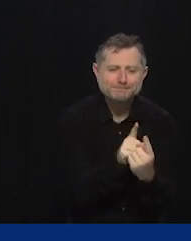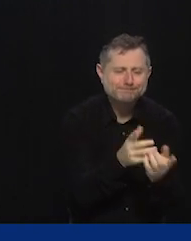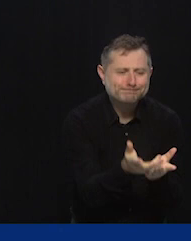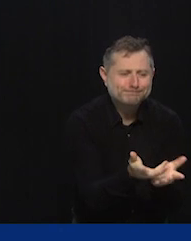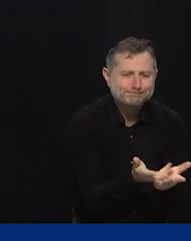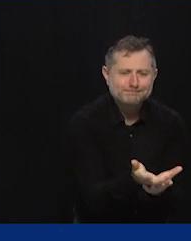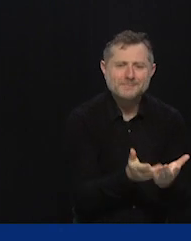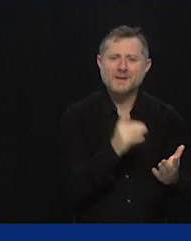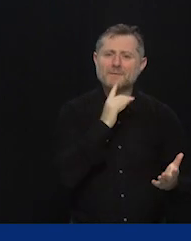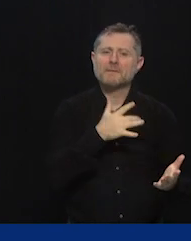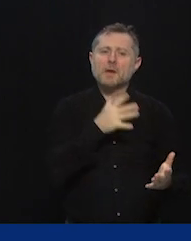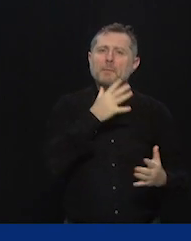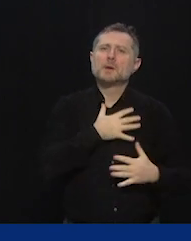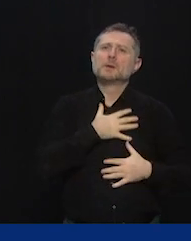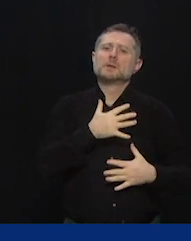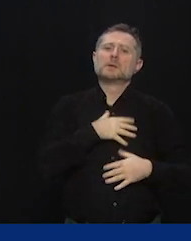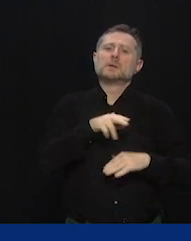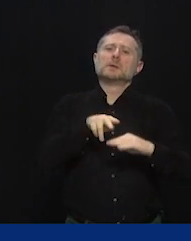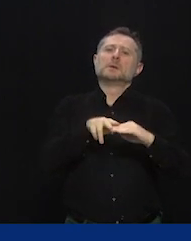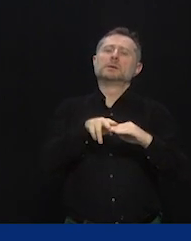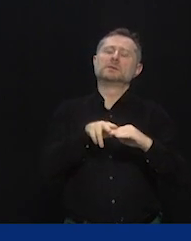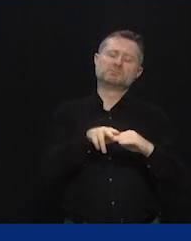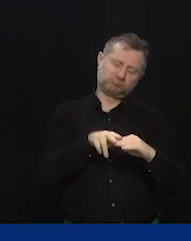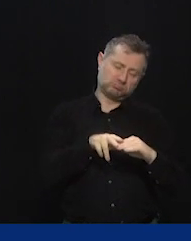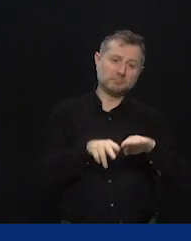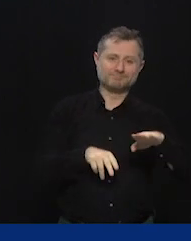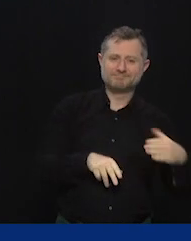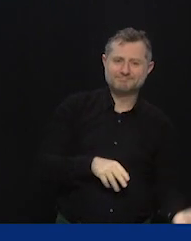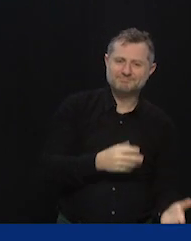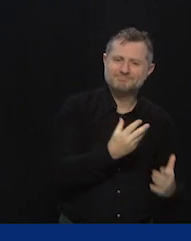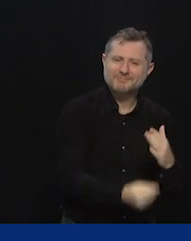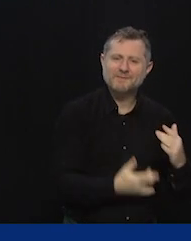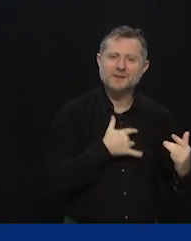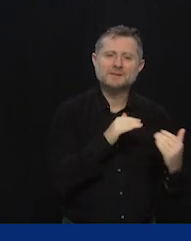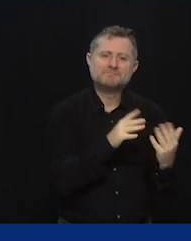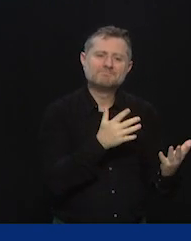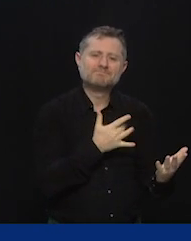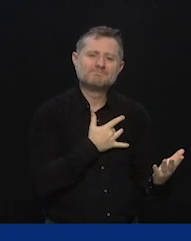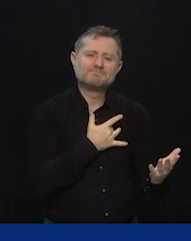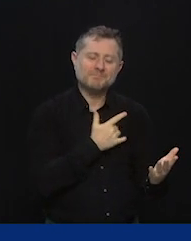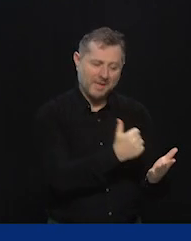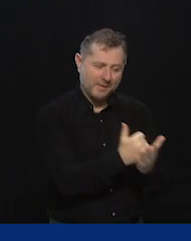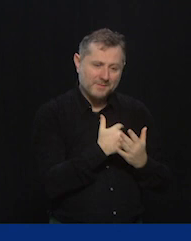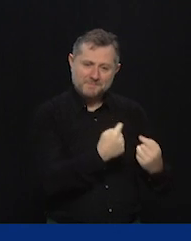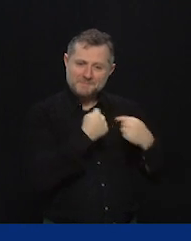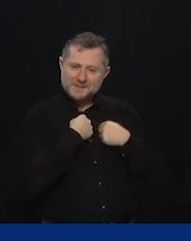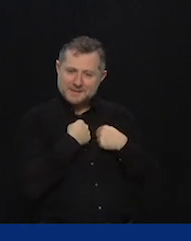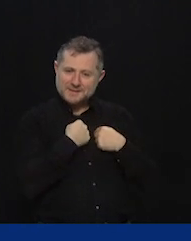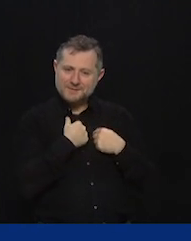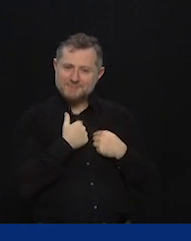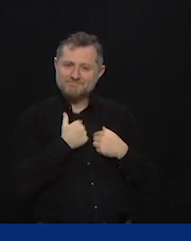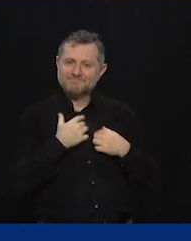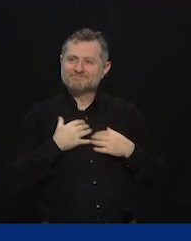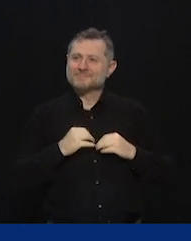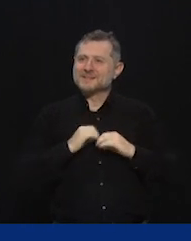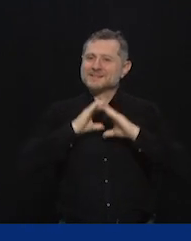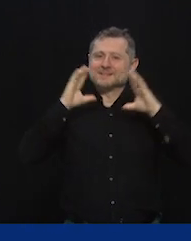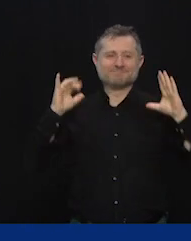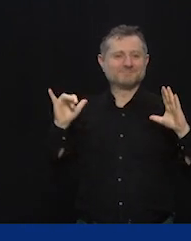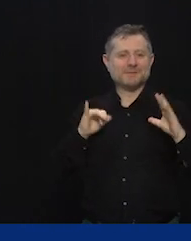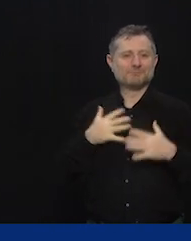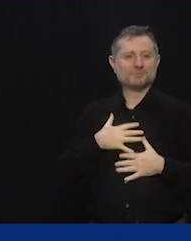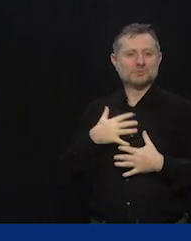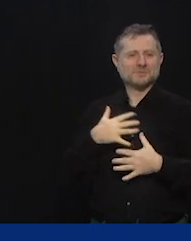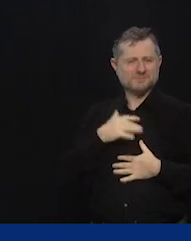she held my hand when I took my first breaths. That is what we call a basic human right here in the state of New York. And I wish that